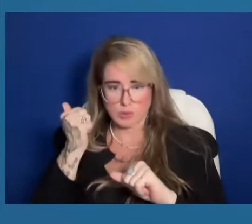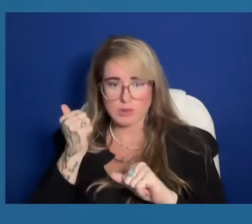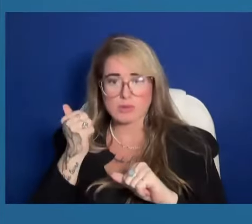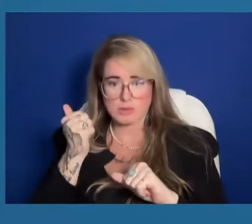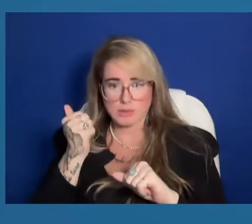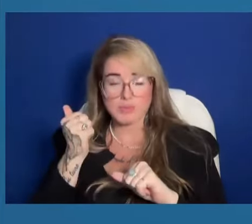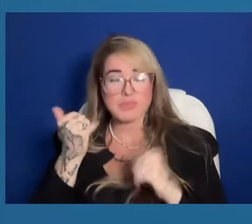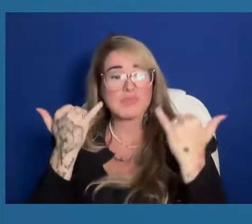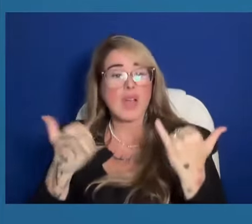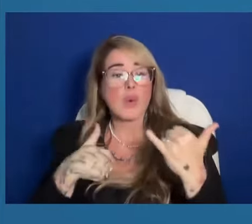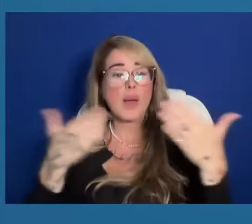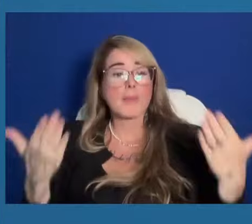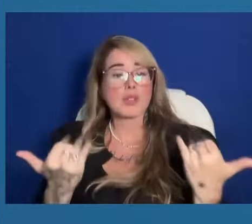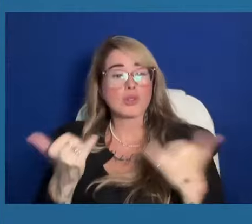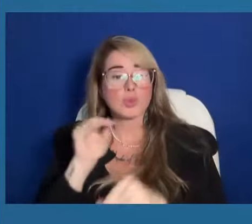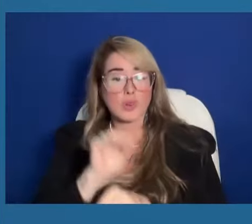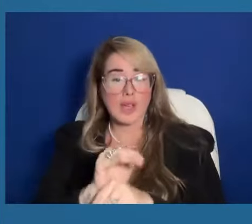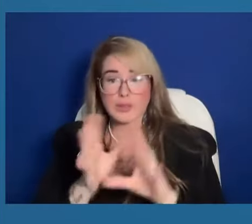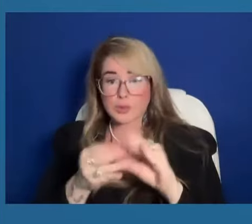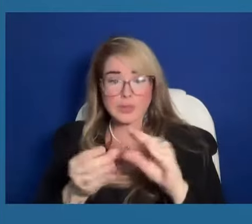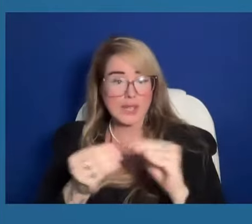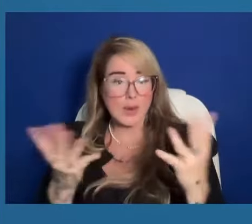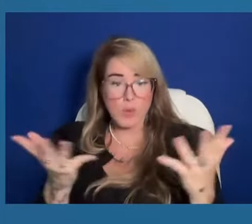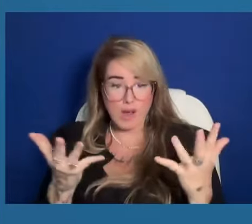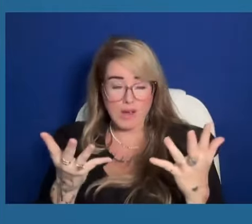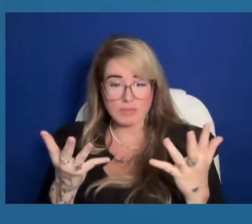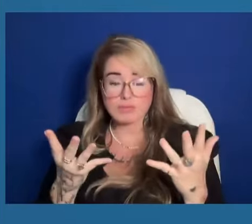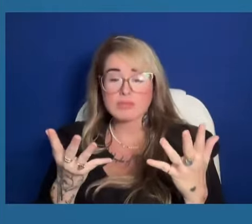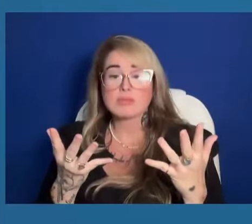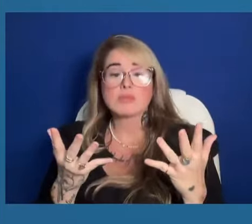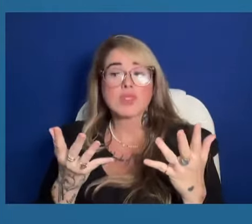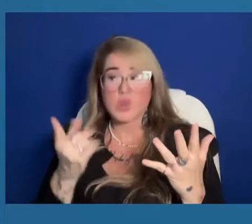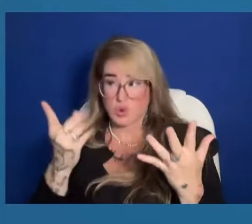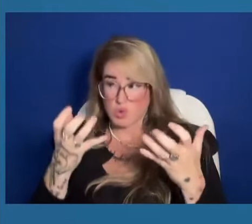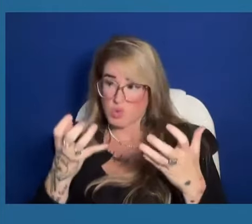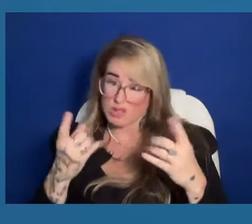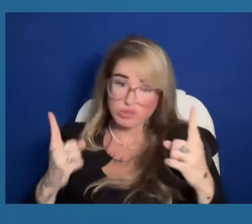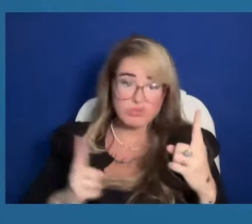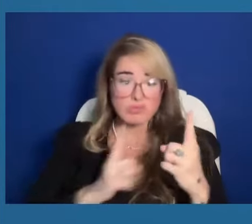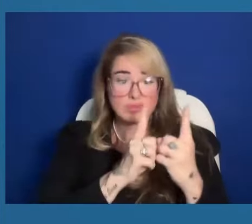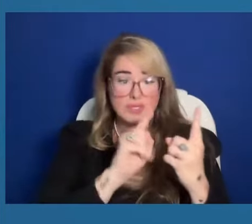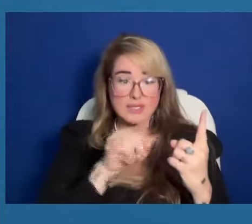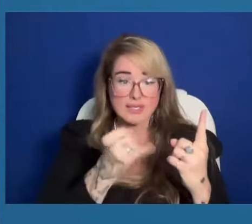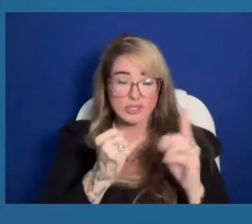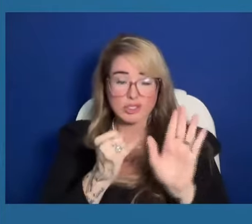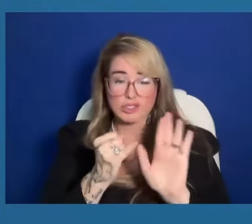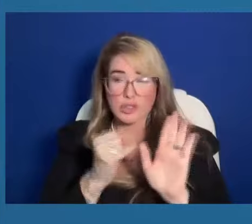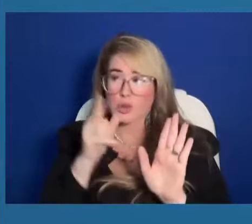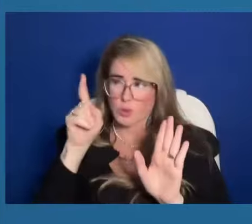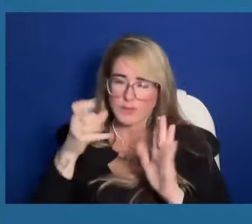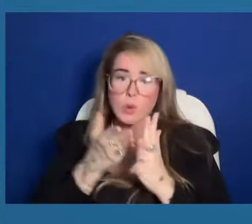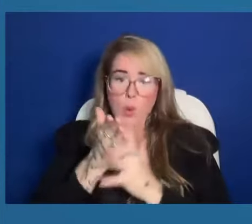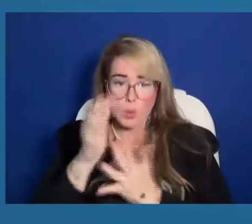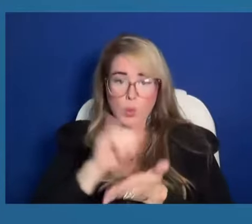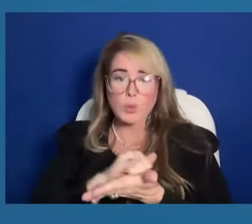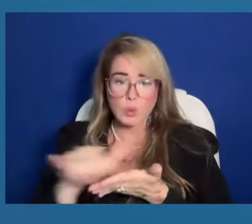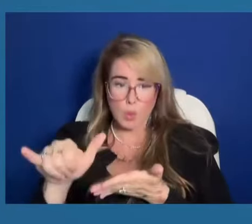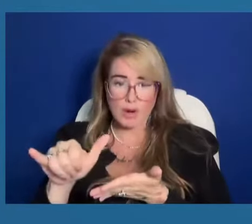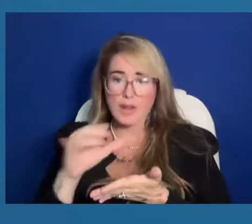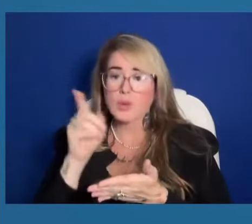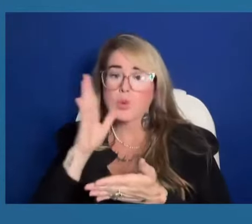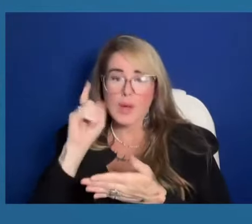I'm here tonight to say that to get to Tish, you will have to go through New York, and you will